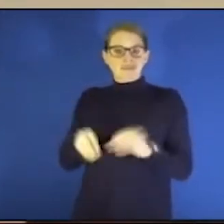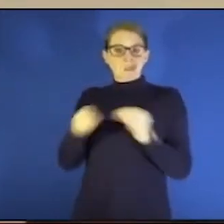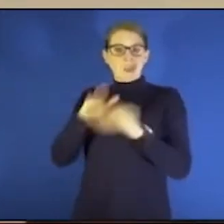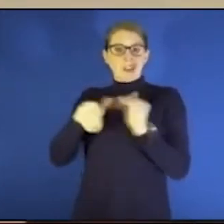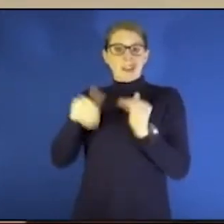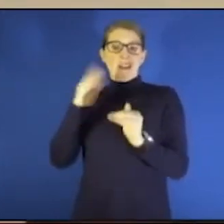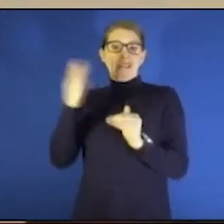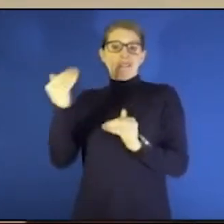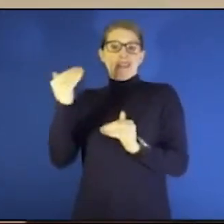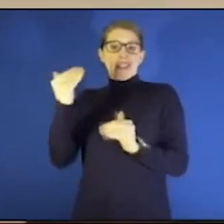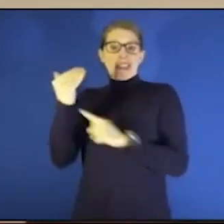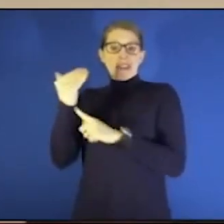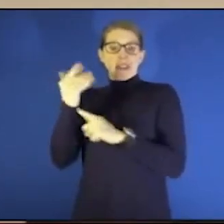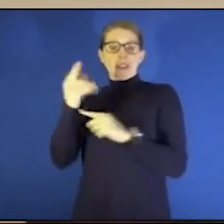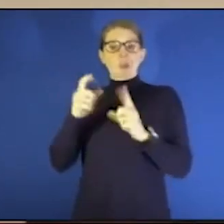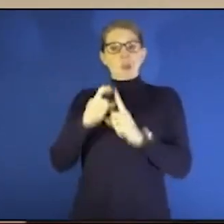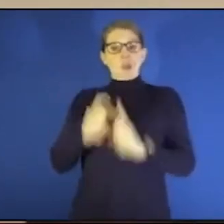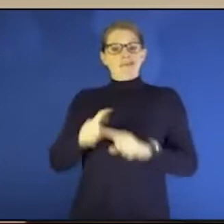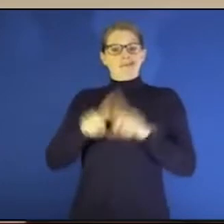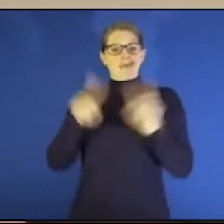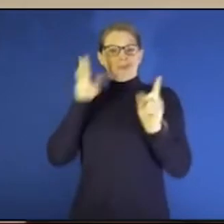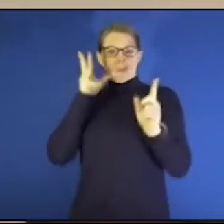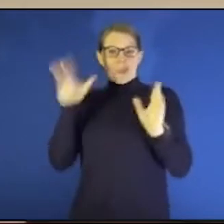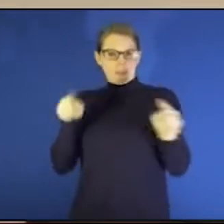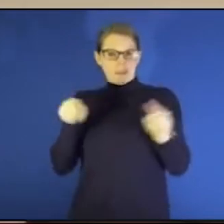But it's going to happen. It's going to be an honest conversation.